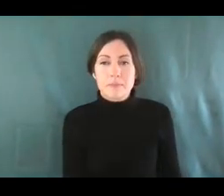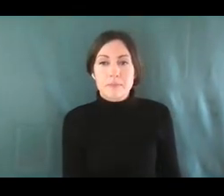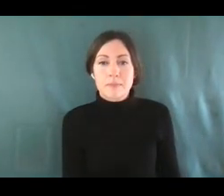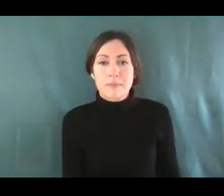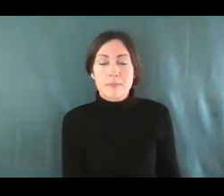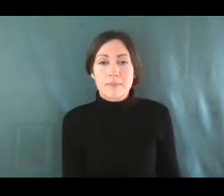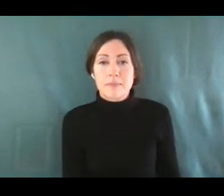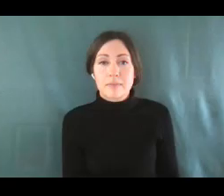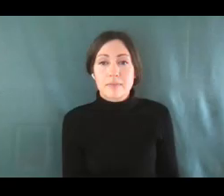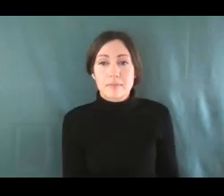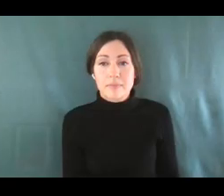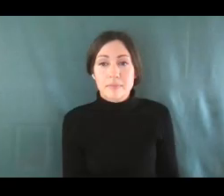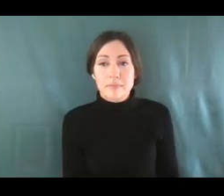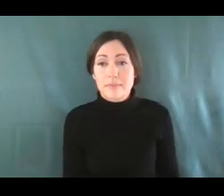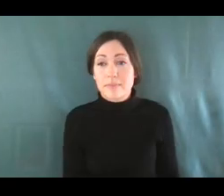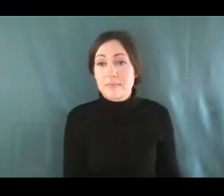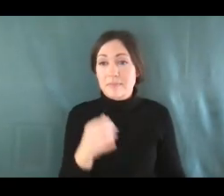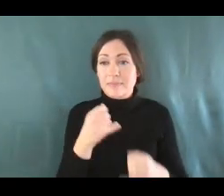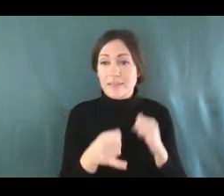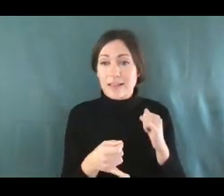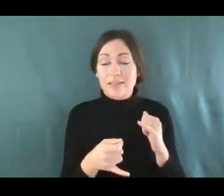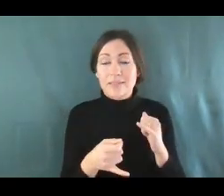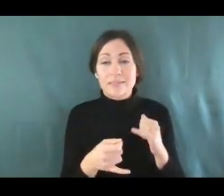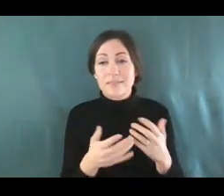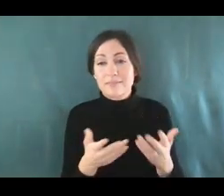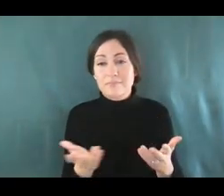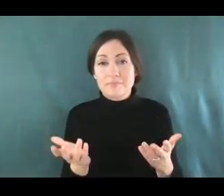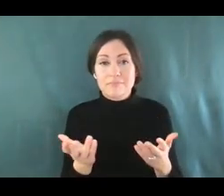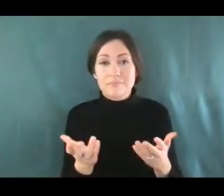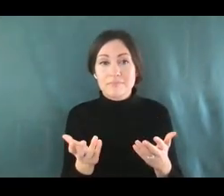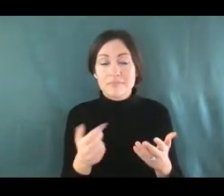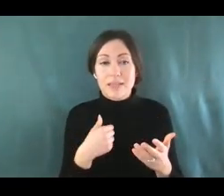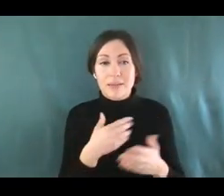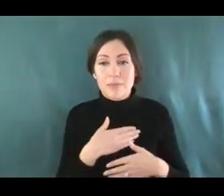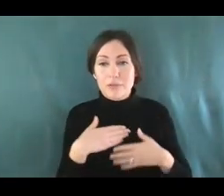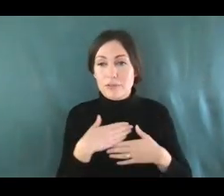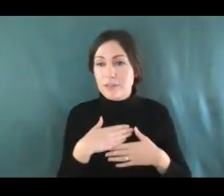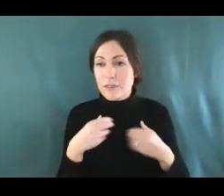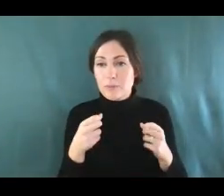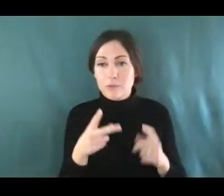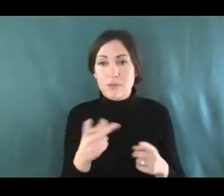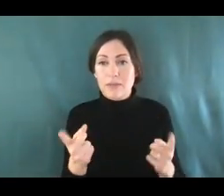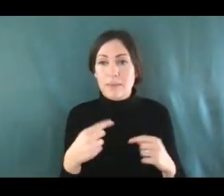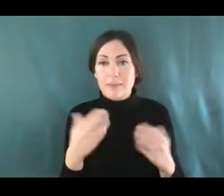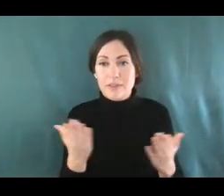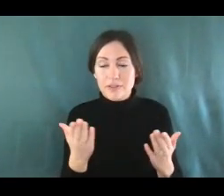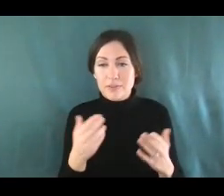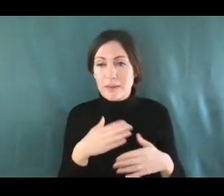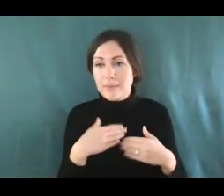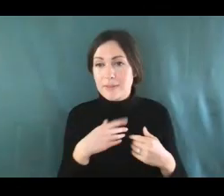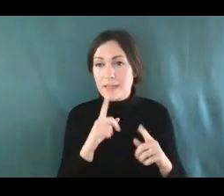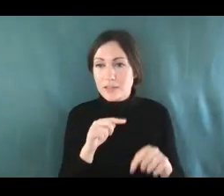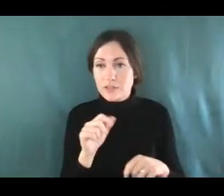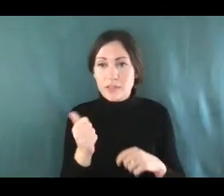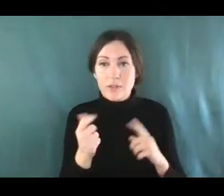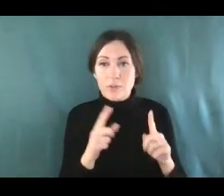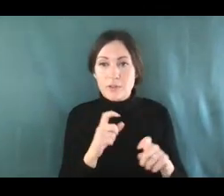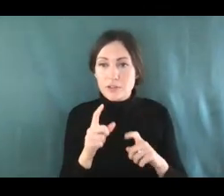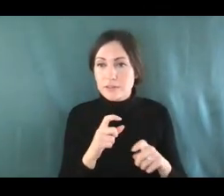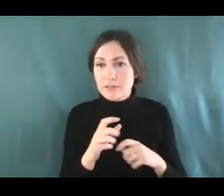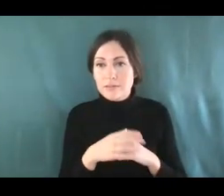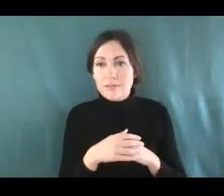And then finally, on my next slide, I'm just appreciate the opportunity to be here. Happy to answer any questions and just